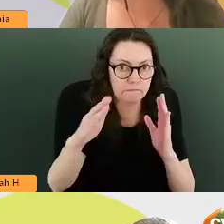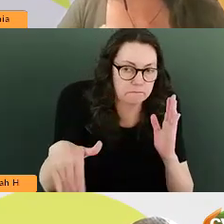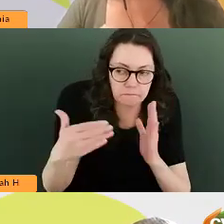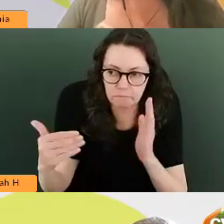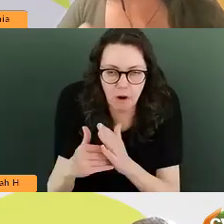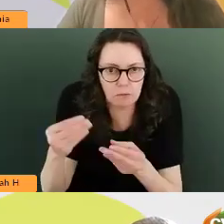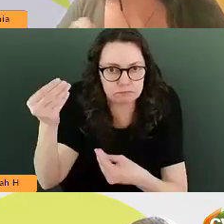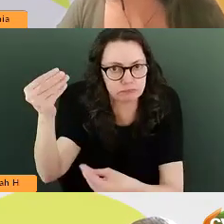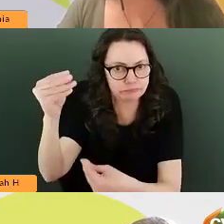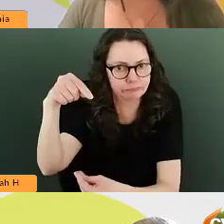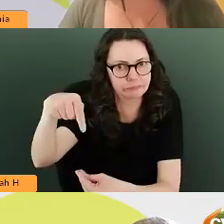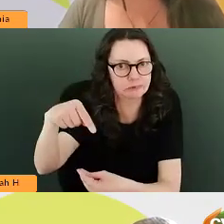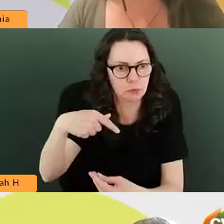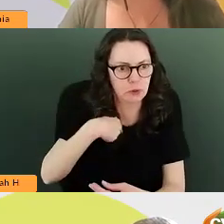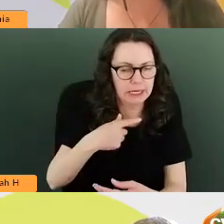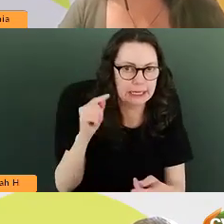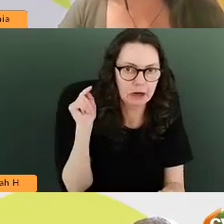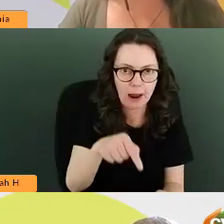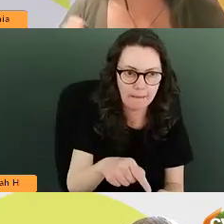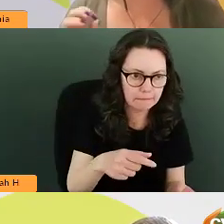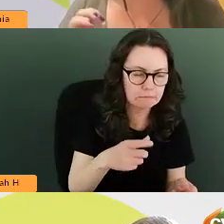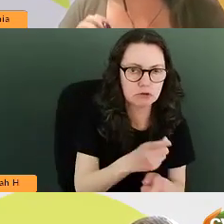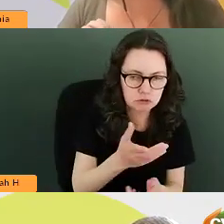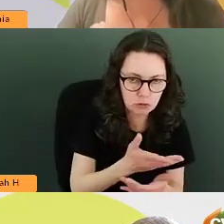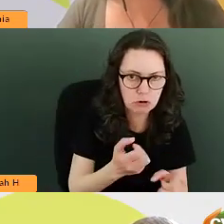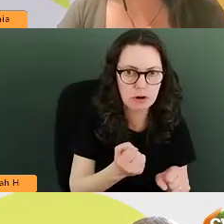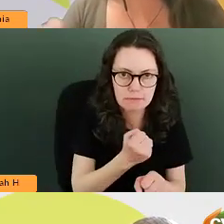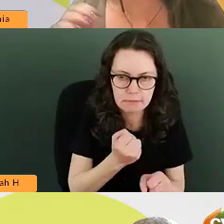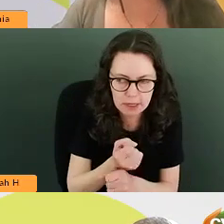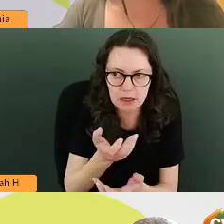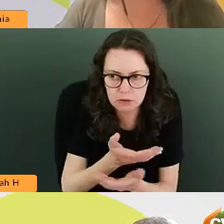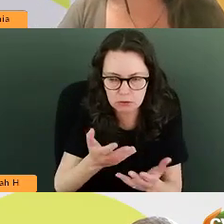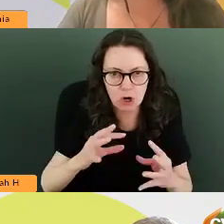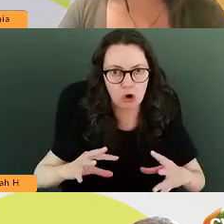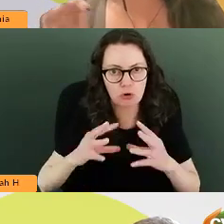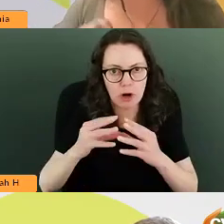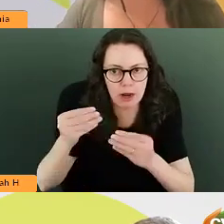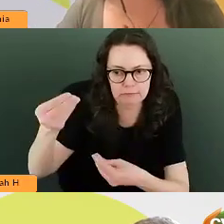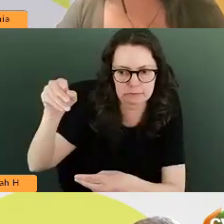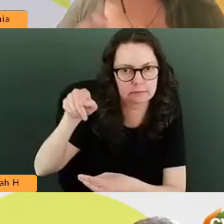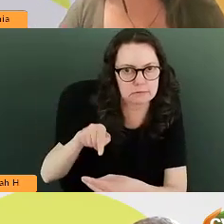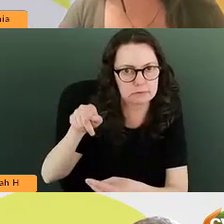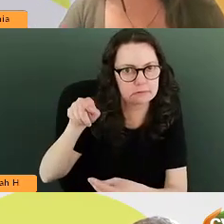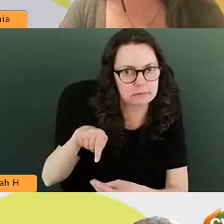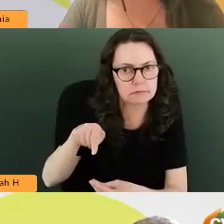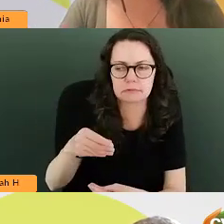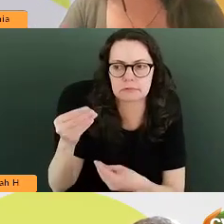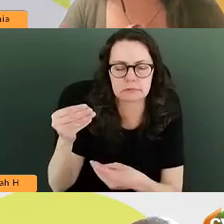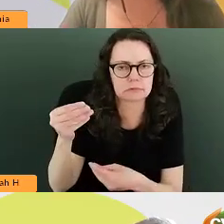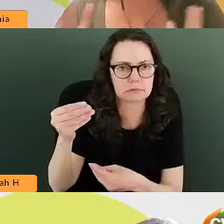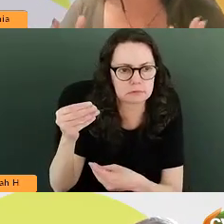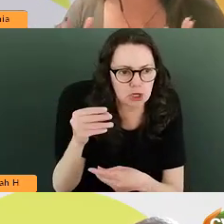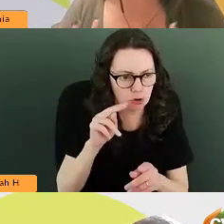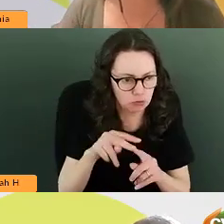through. They've had multiple opportunities to review the resources and make sure that they